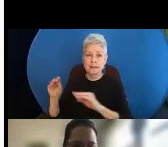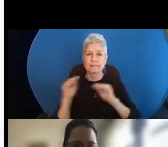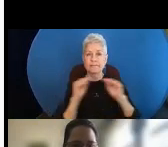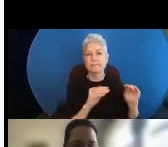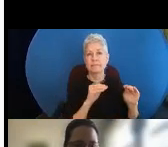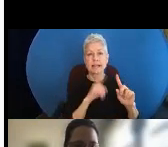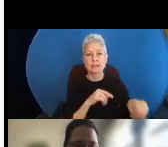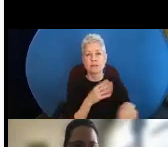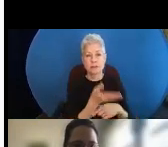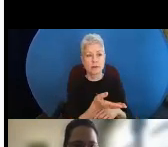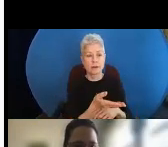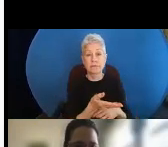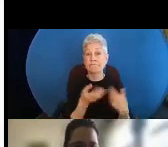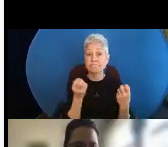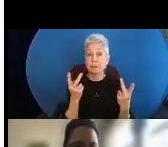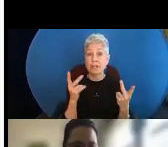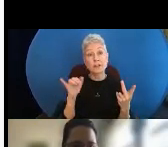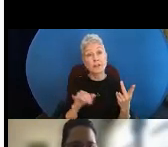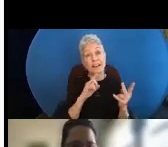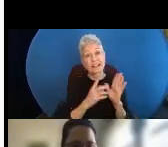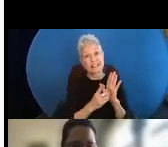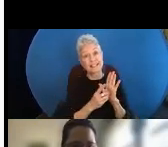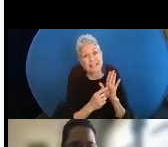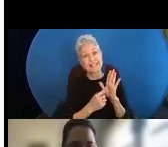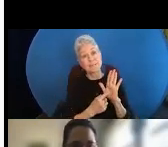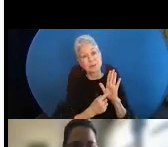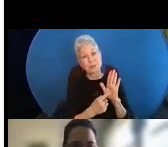Okay, so that is the demo